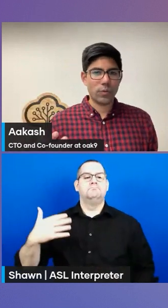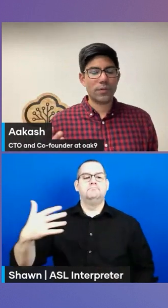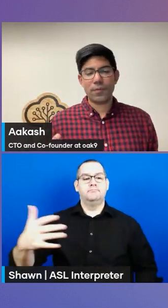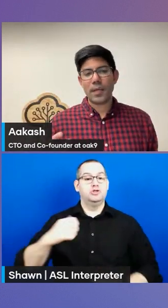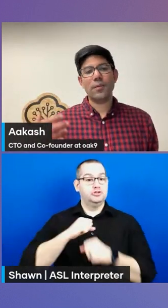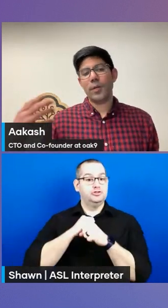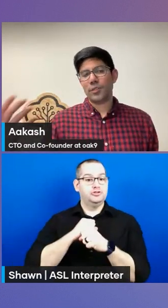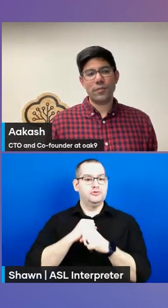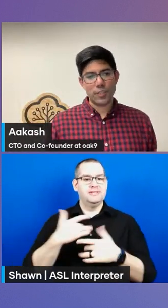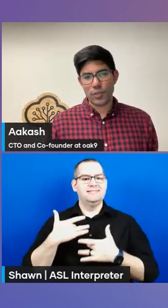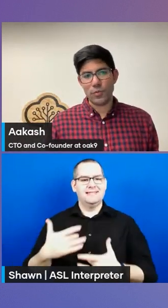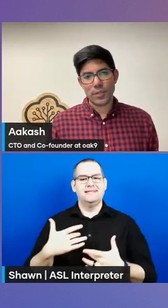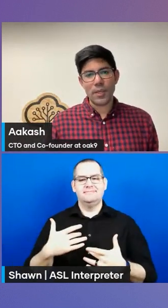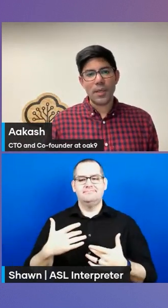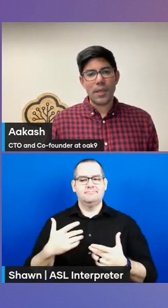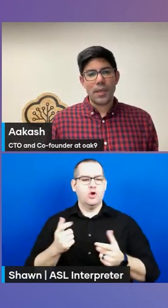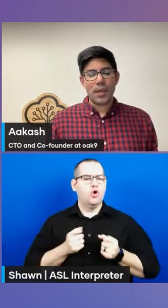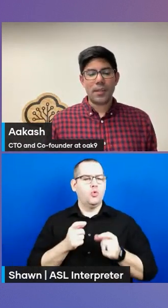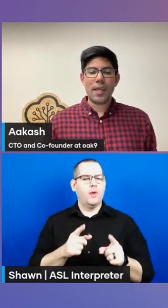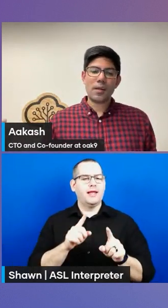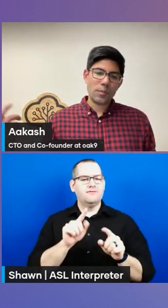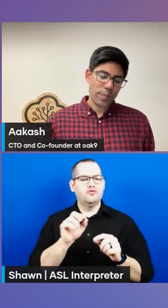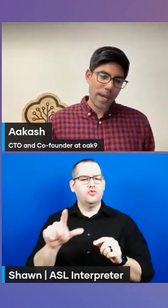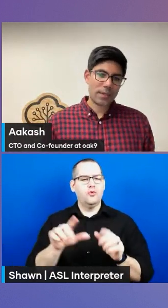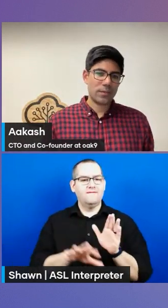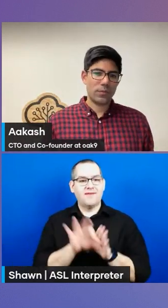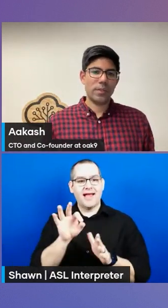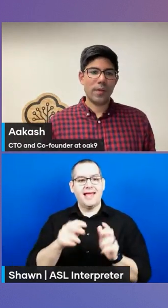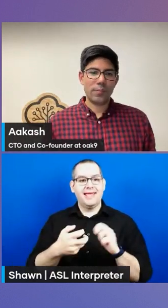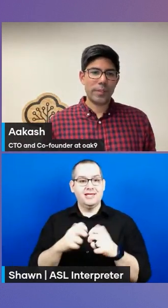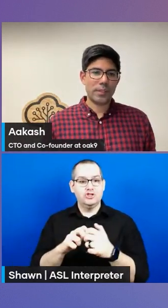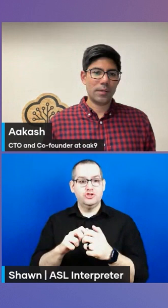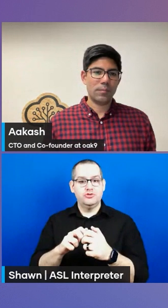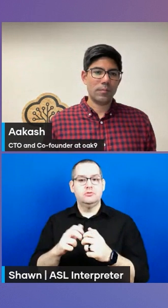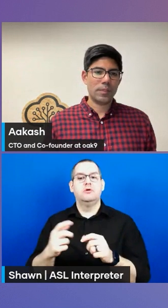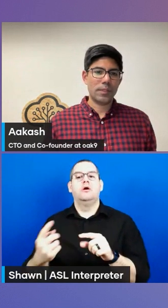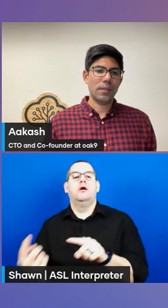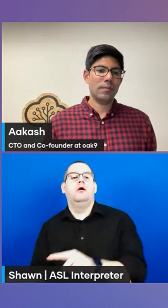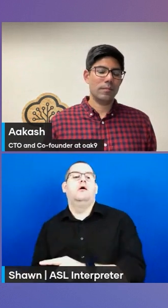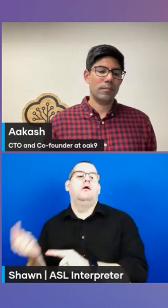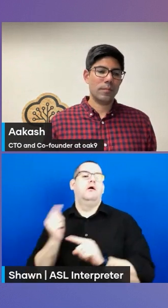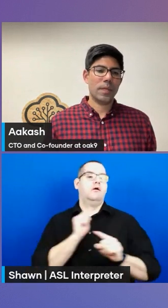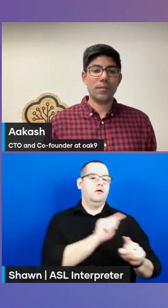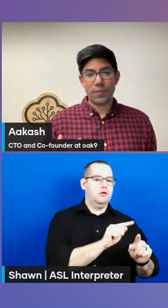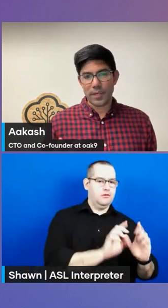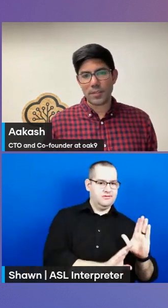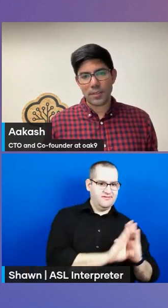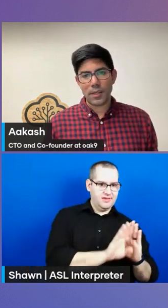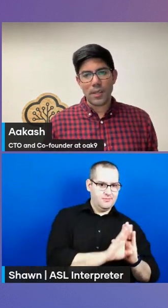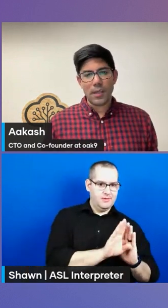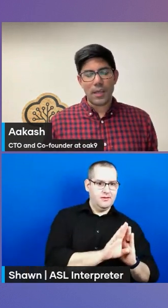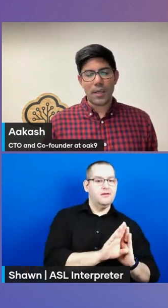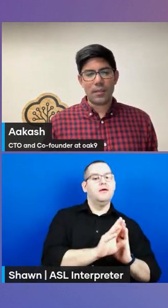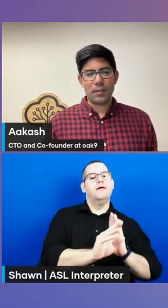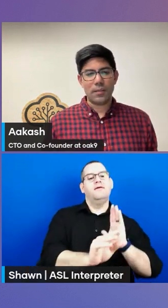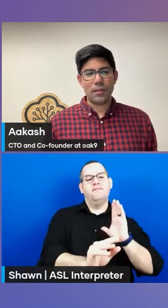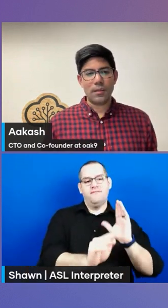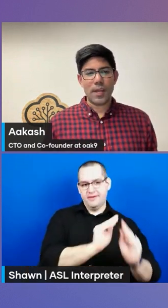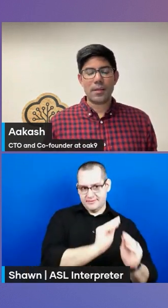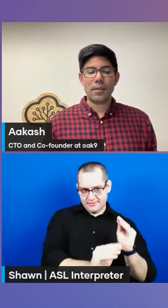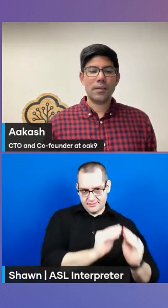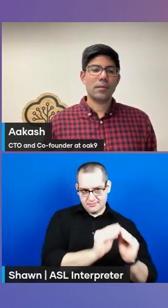reactive tool to find a bunch of issues, and that comes back to the development team to then get fixed.